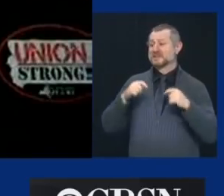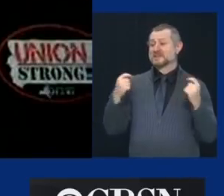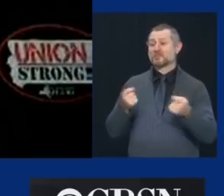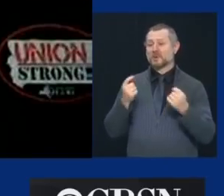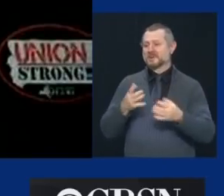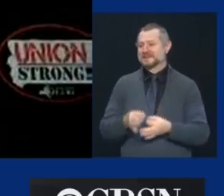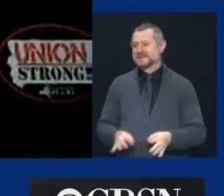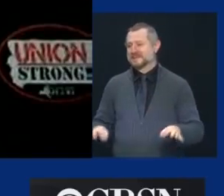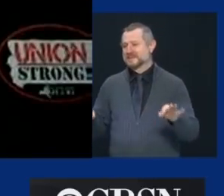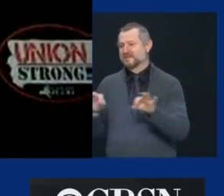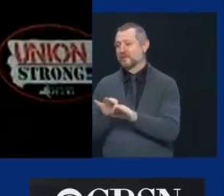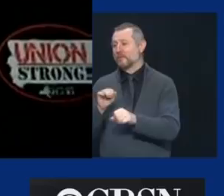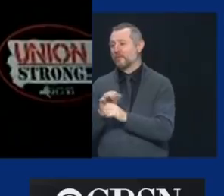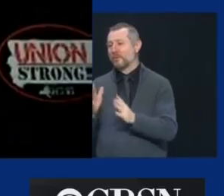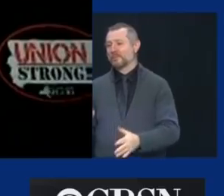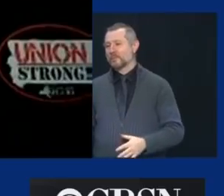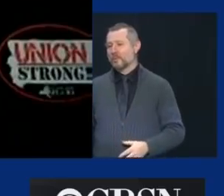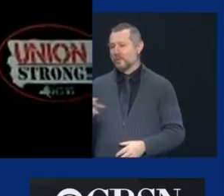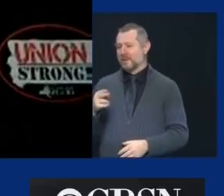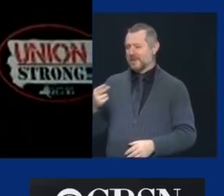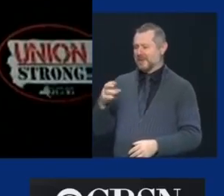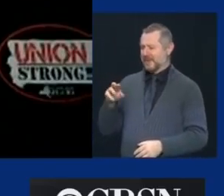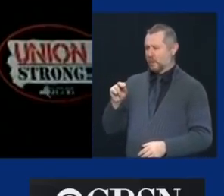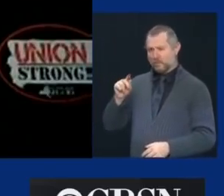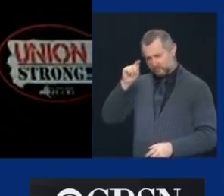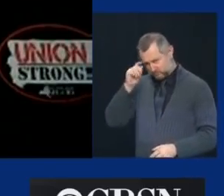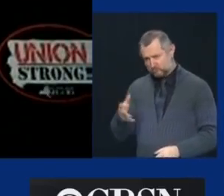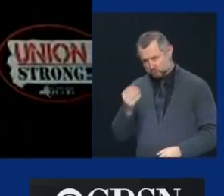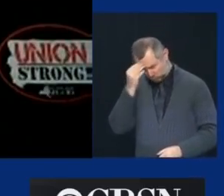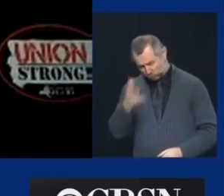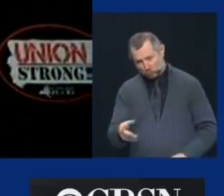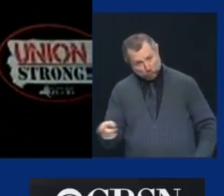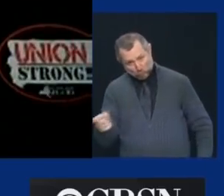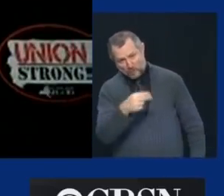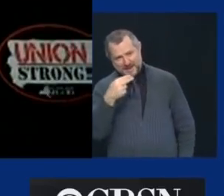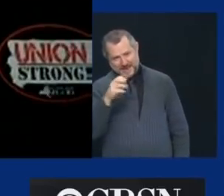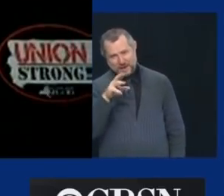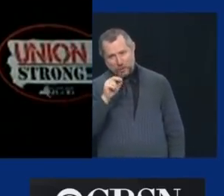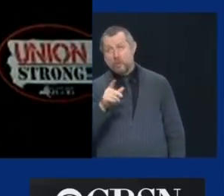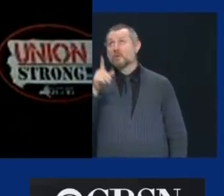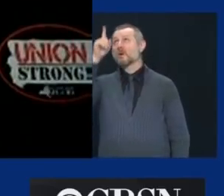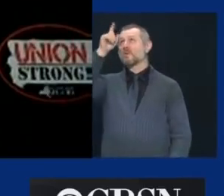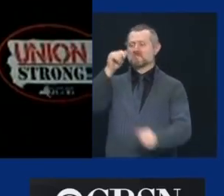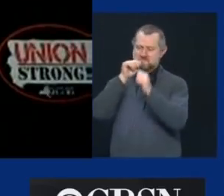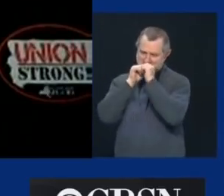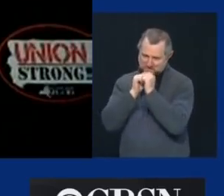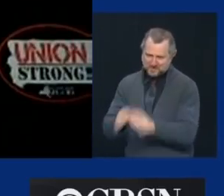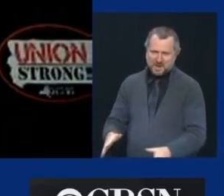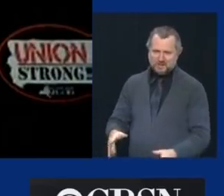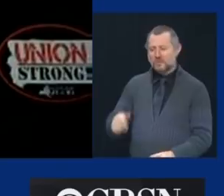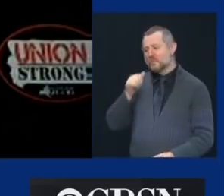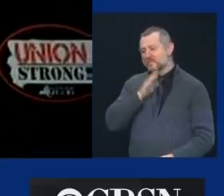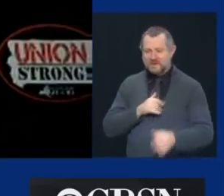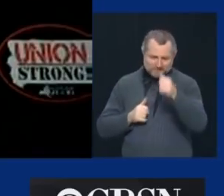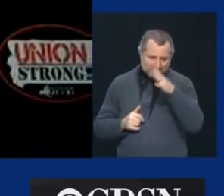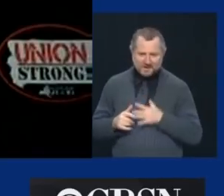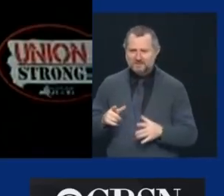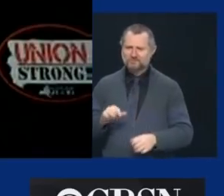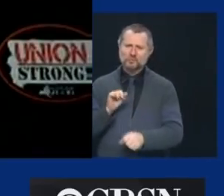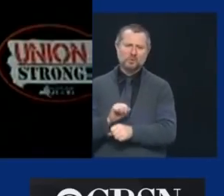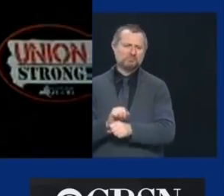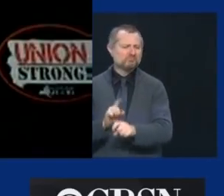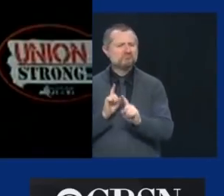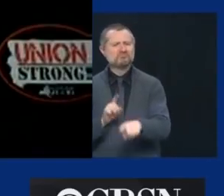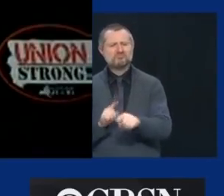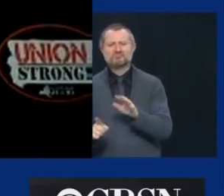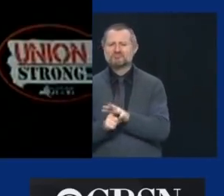heroes, and they are heroes. God bless what the working men and women did in this state and all across the nation.